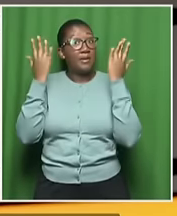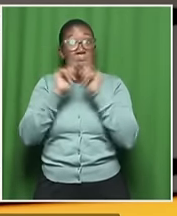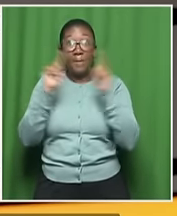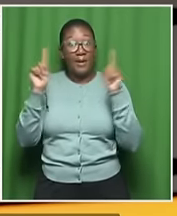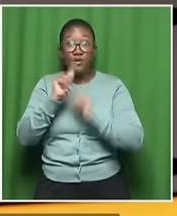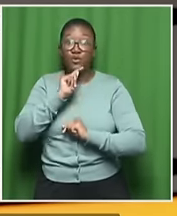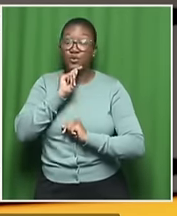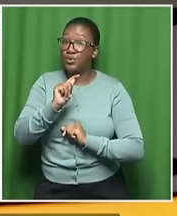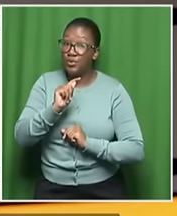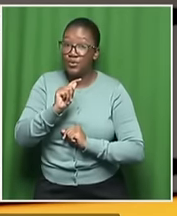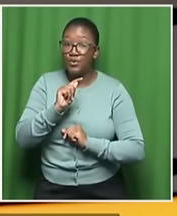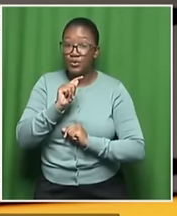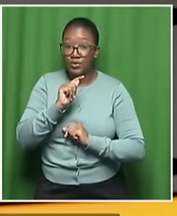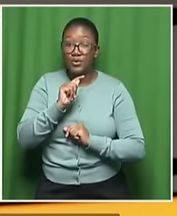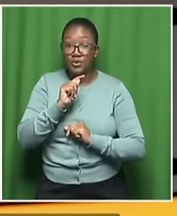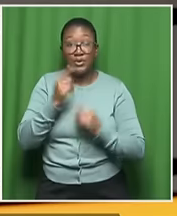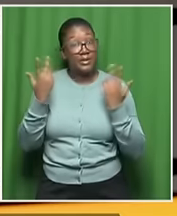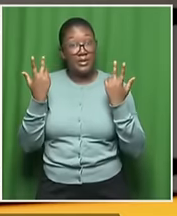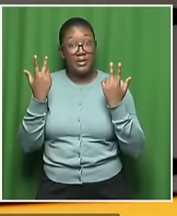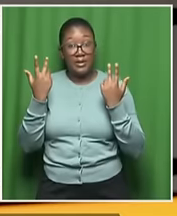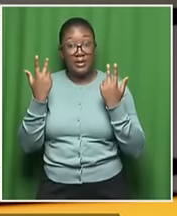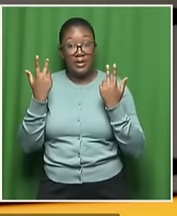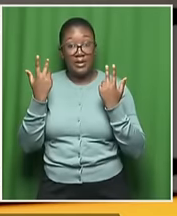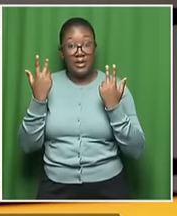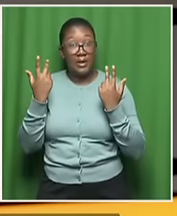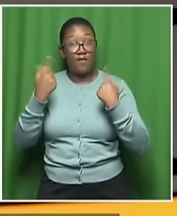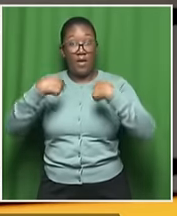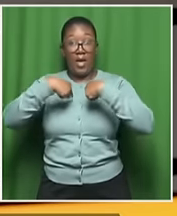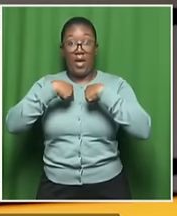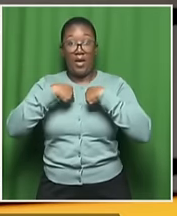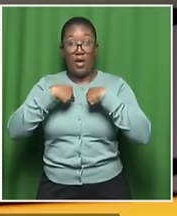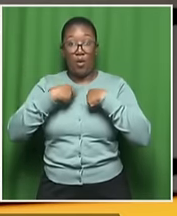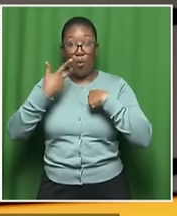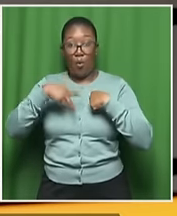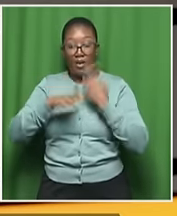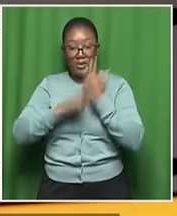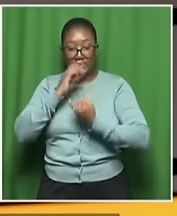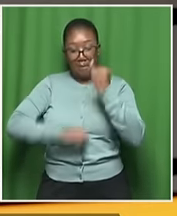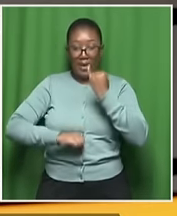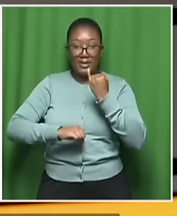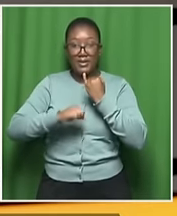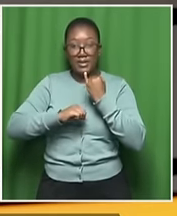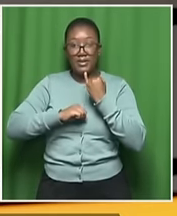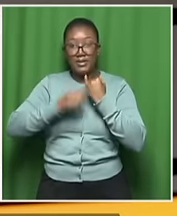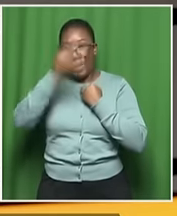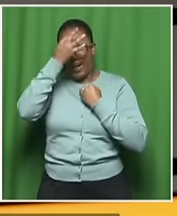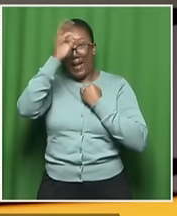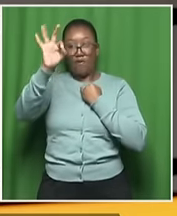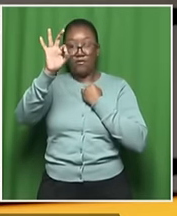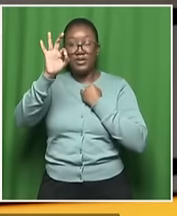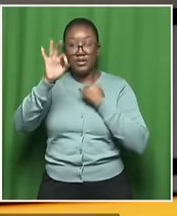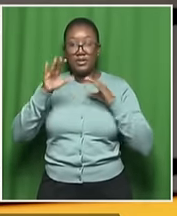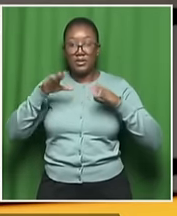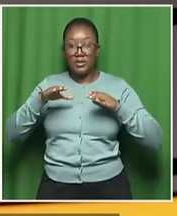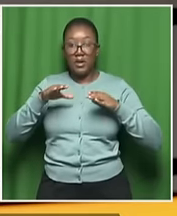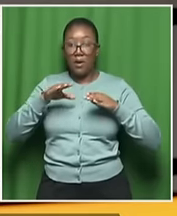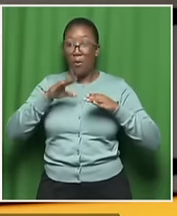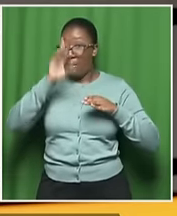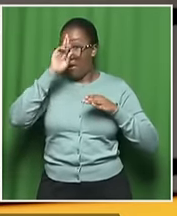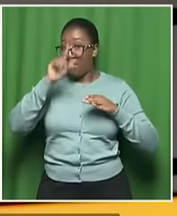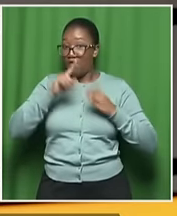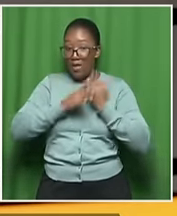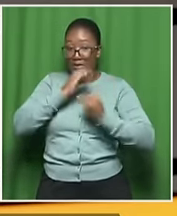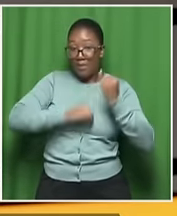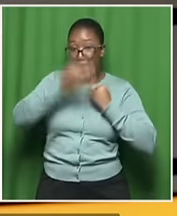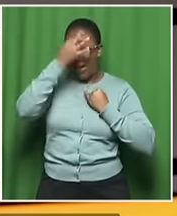is, if you say that you want to become an independent state, then also recognize the independence